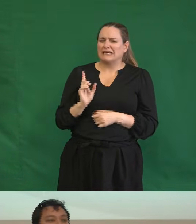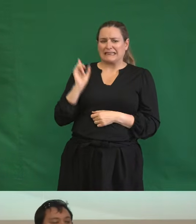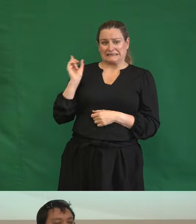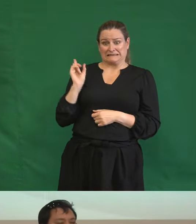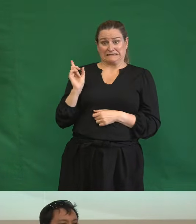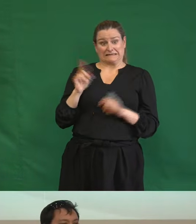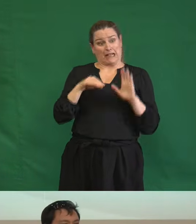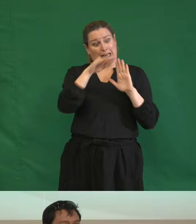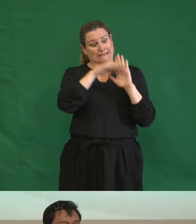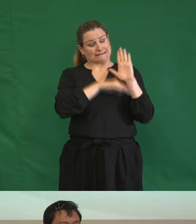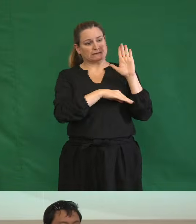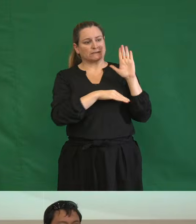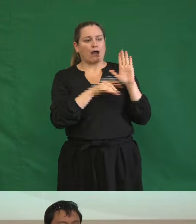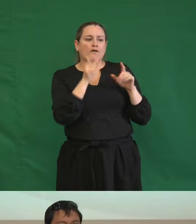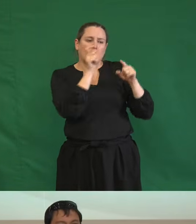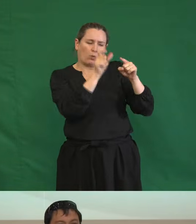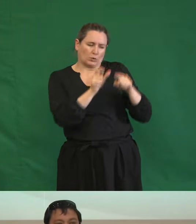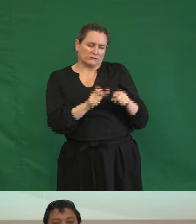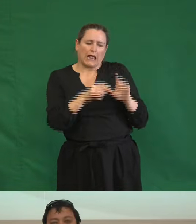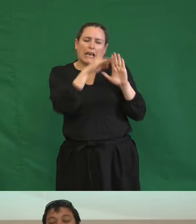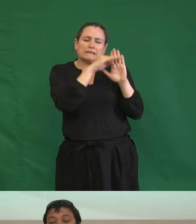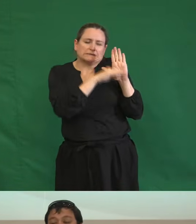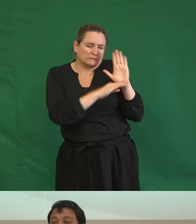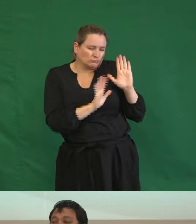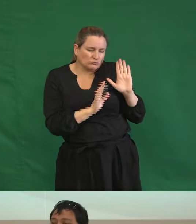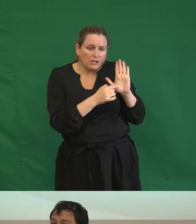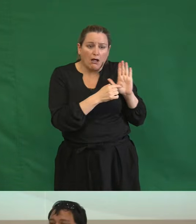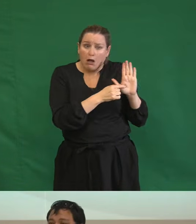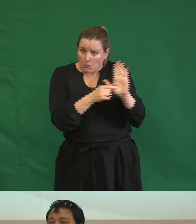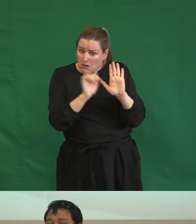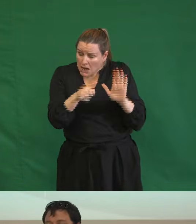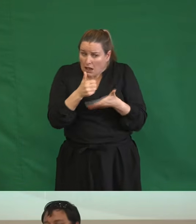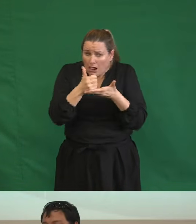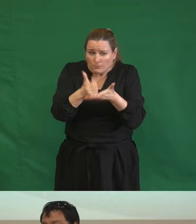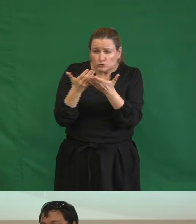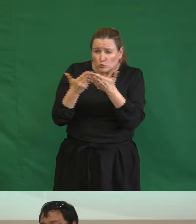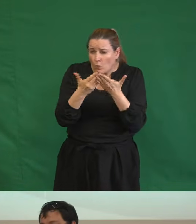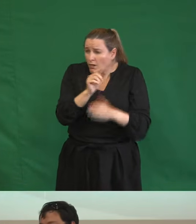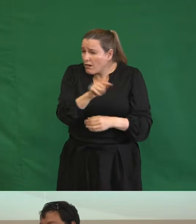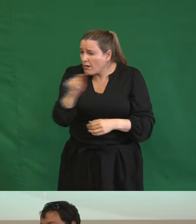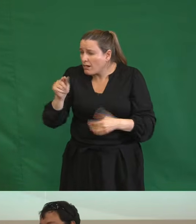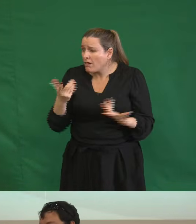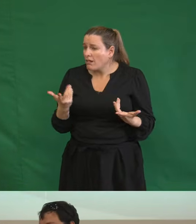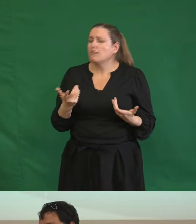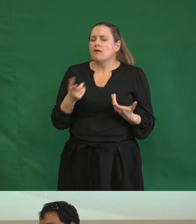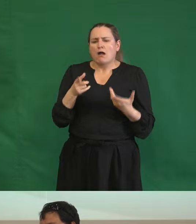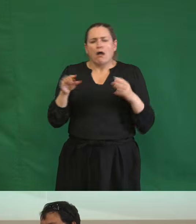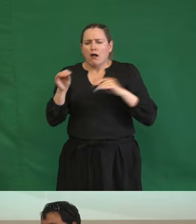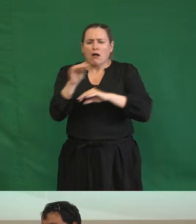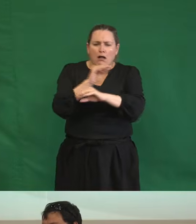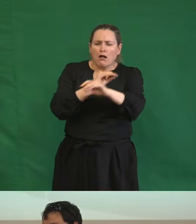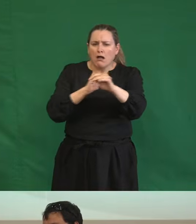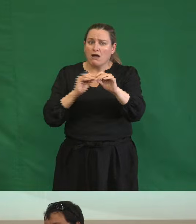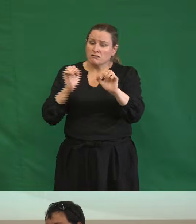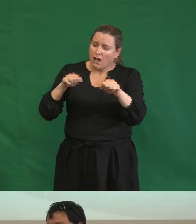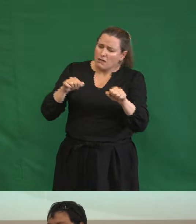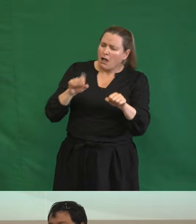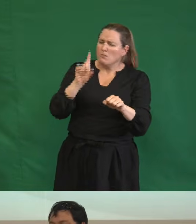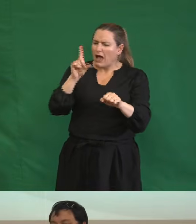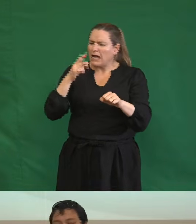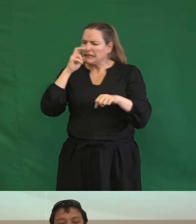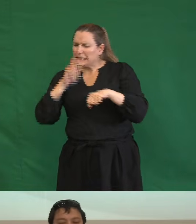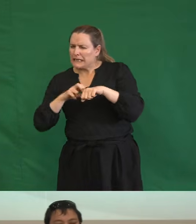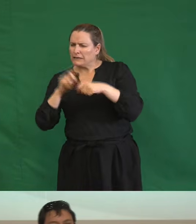help and be utilized within the educational space. And also based on this, Marissa was also able to look at how you can integrate some of these